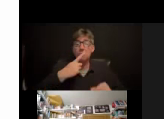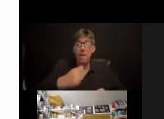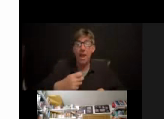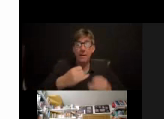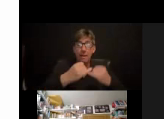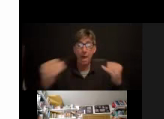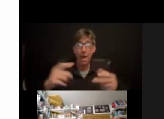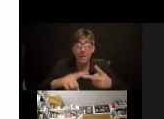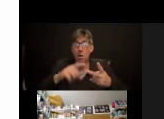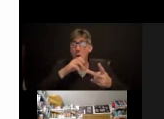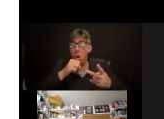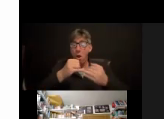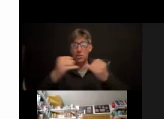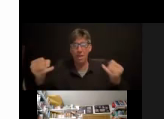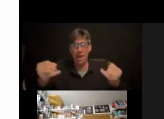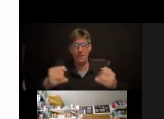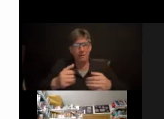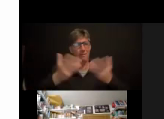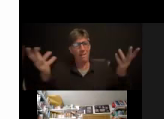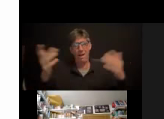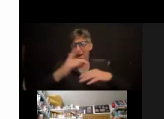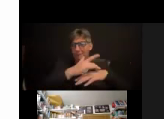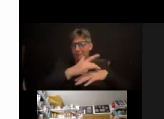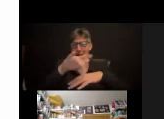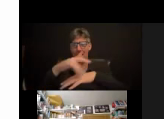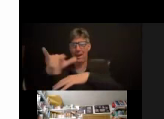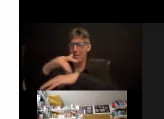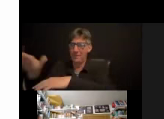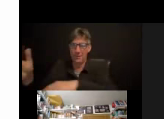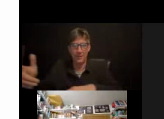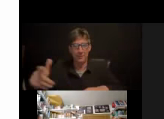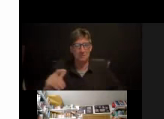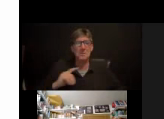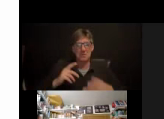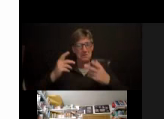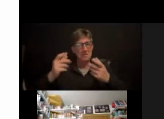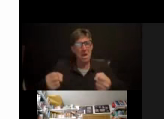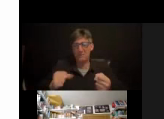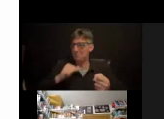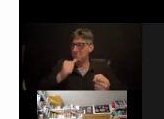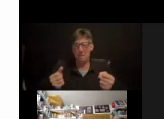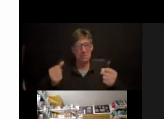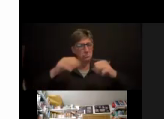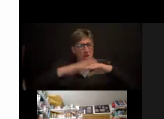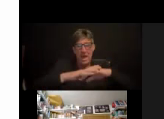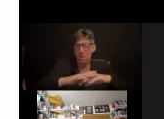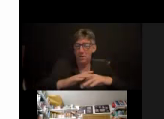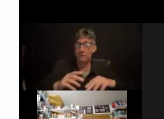now. We're pretty confident we will not see crowding, and 1 to 3 minutes we